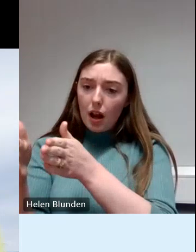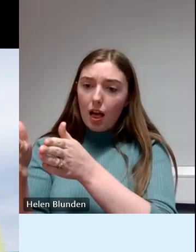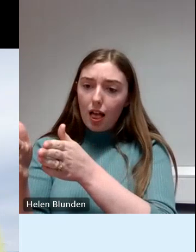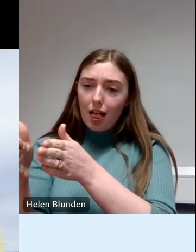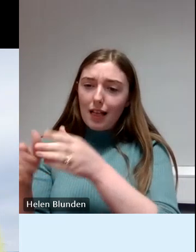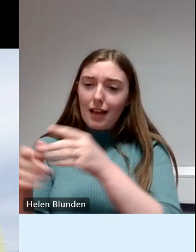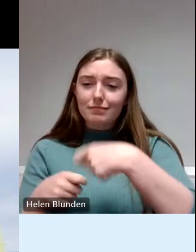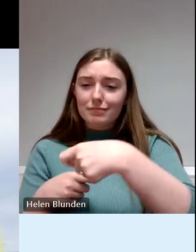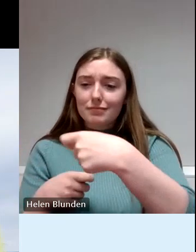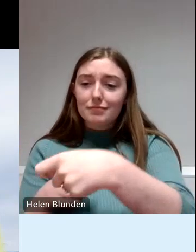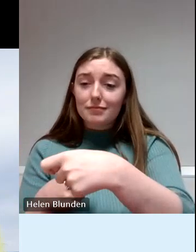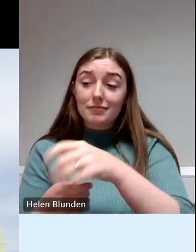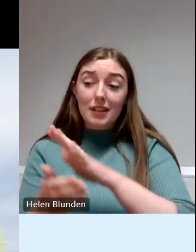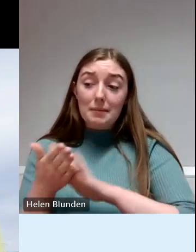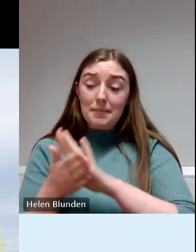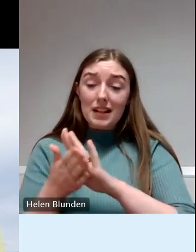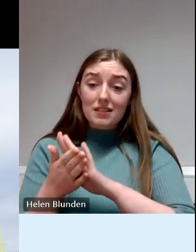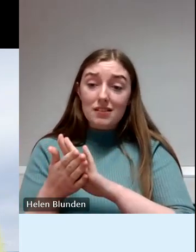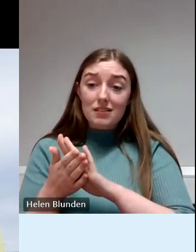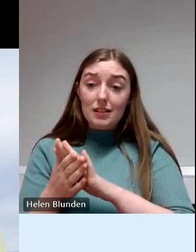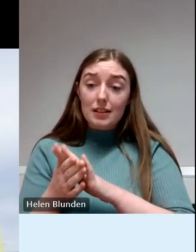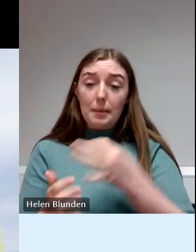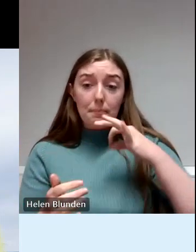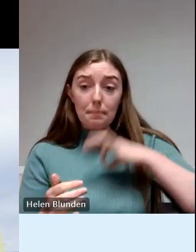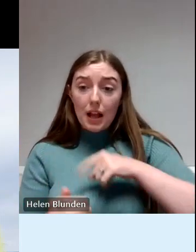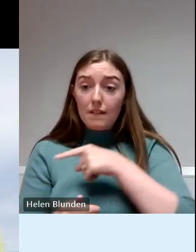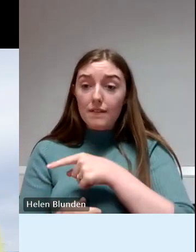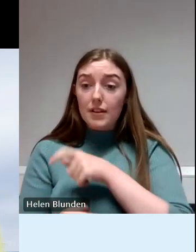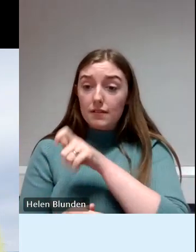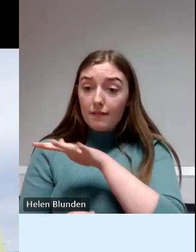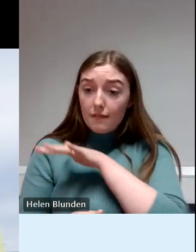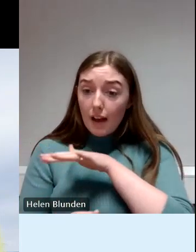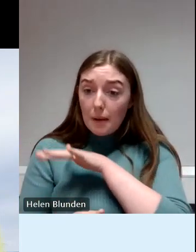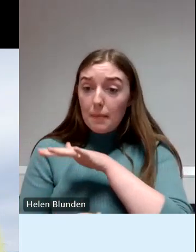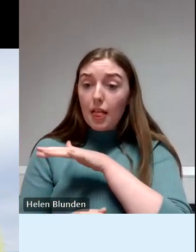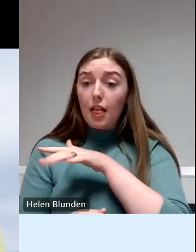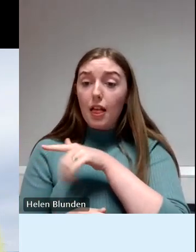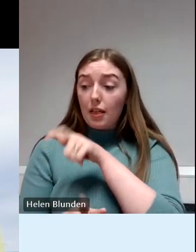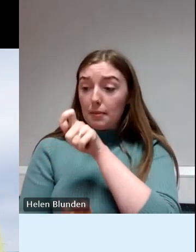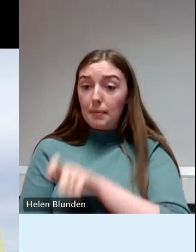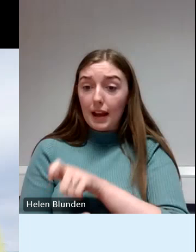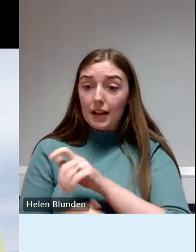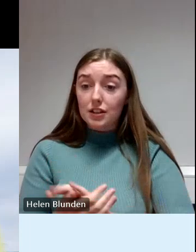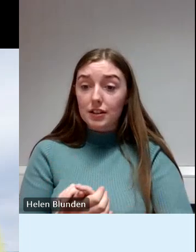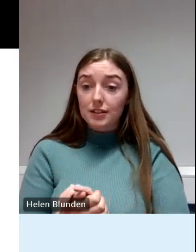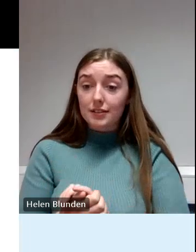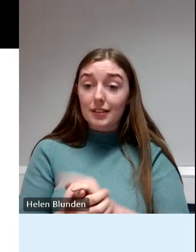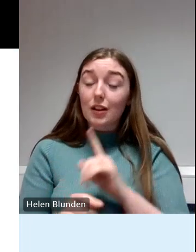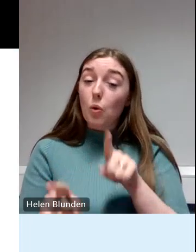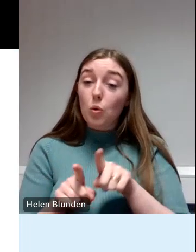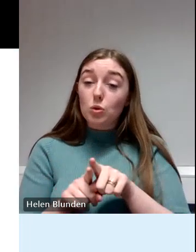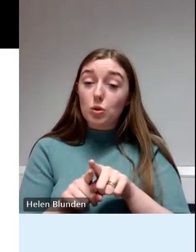and also it's of great benefit to the services in terms of maintaining the capacity of the service.